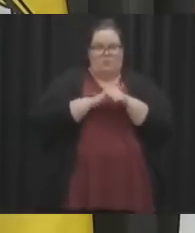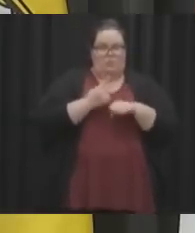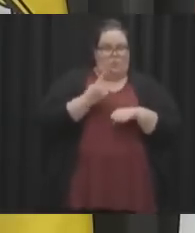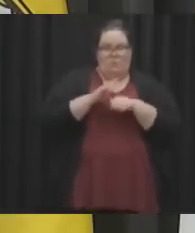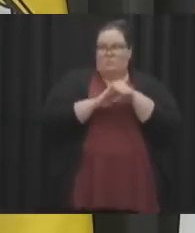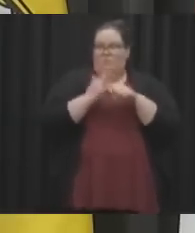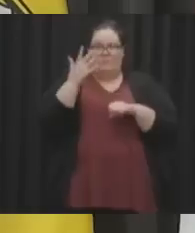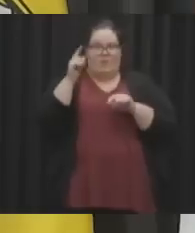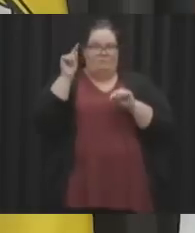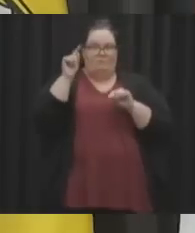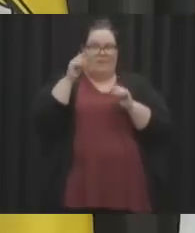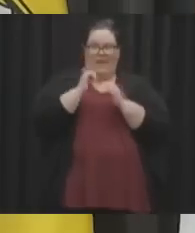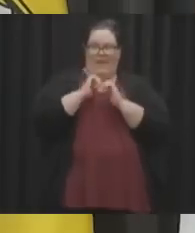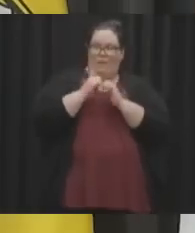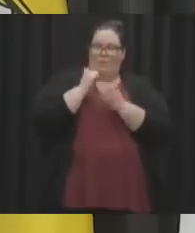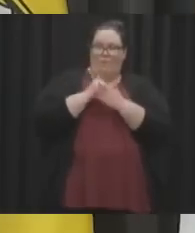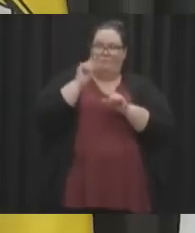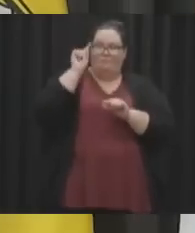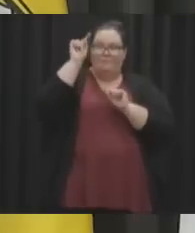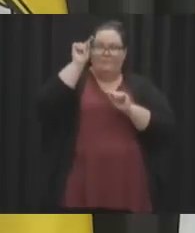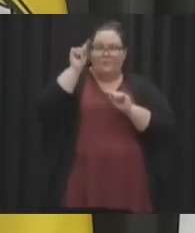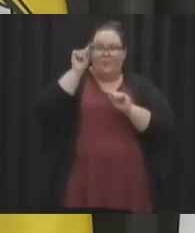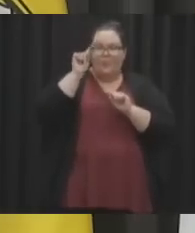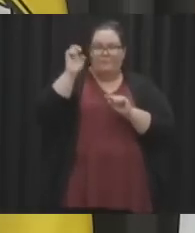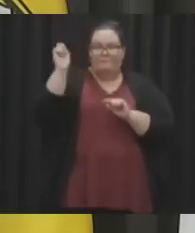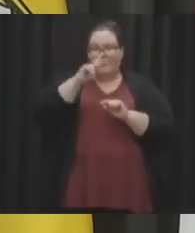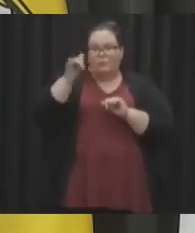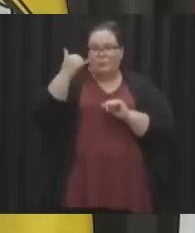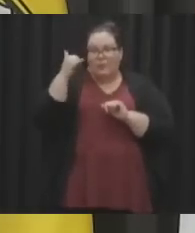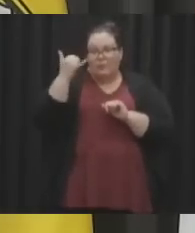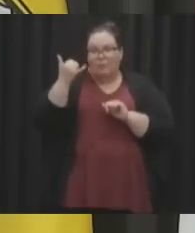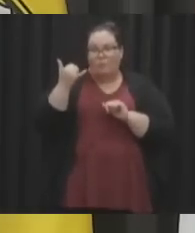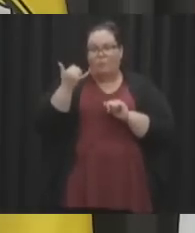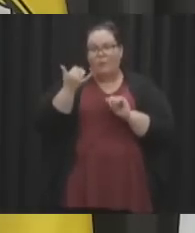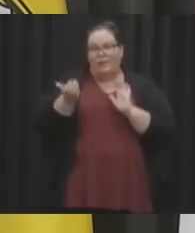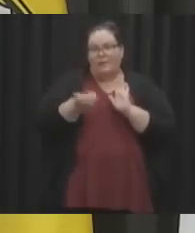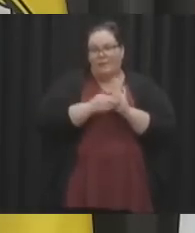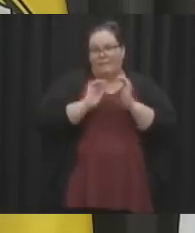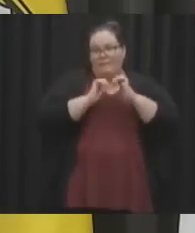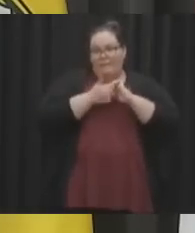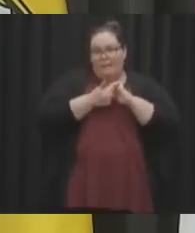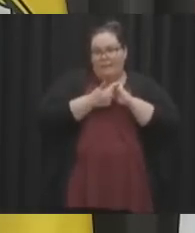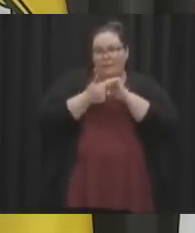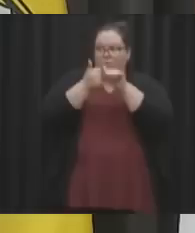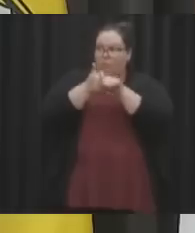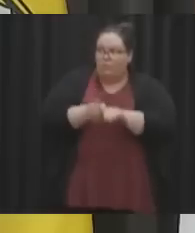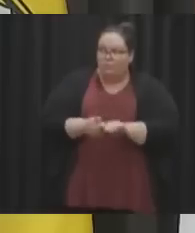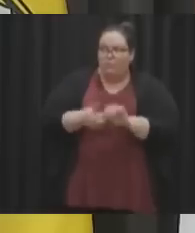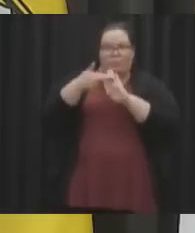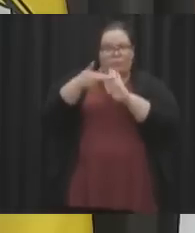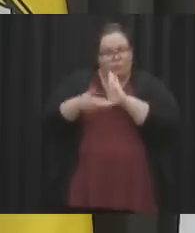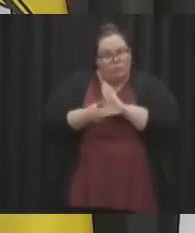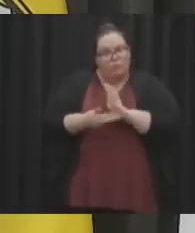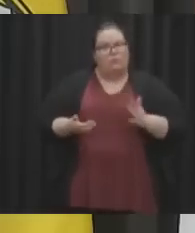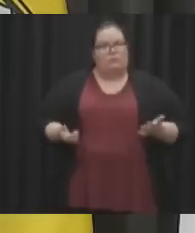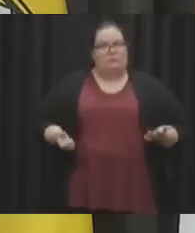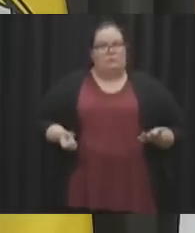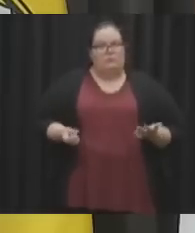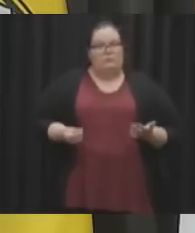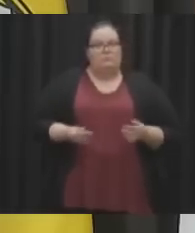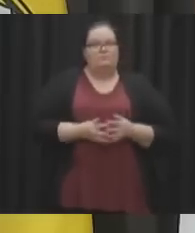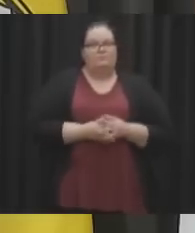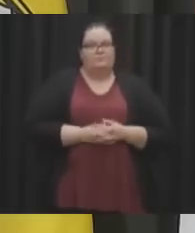annoying. But do not contribute to the spread of this disease. The sacrifices we're being made to ask in terms